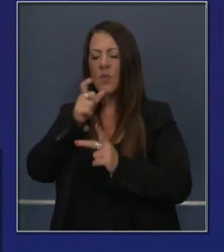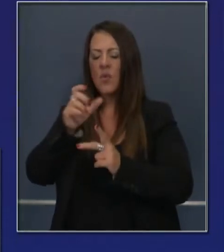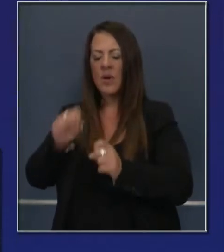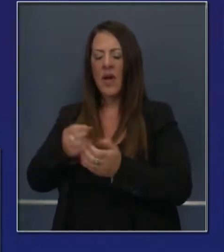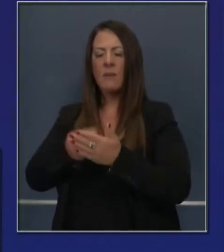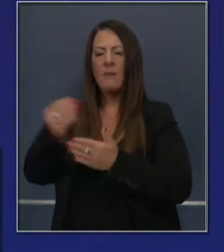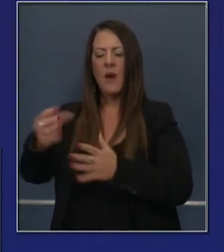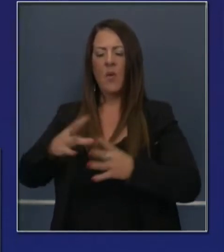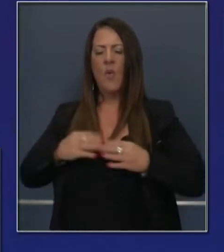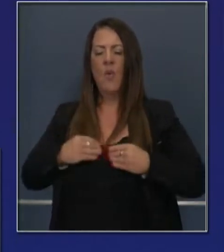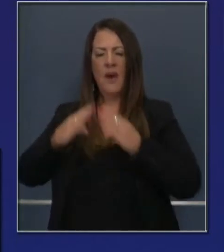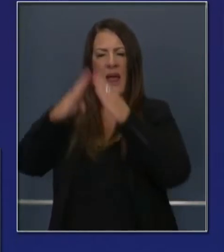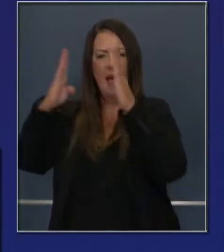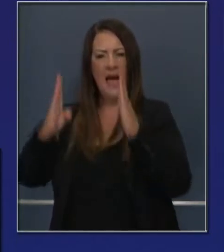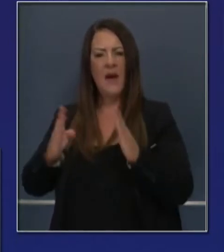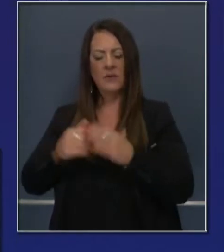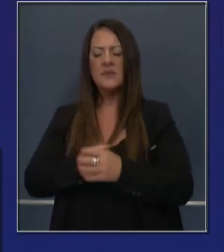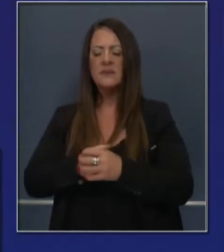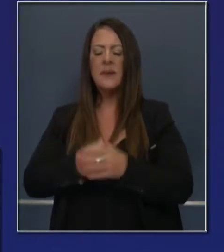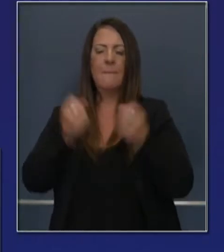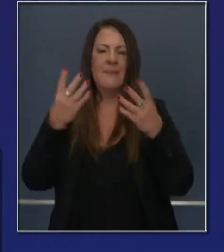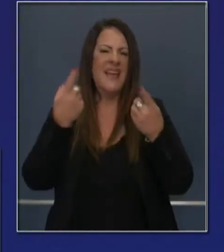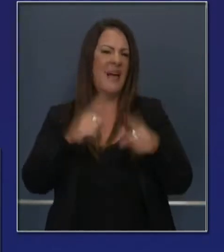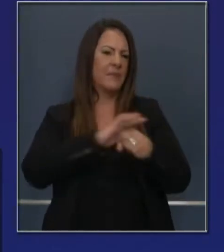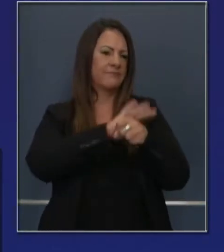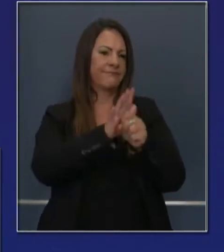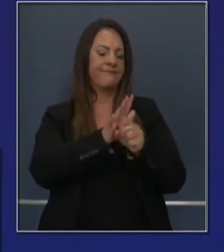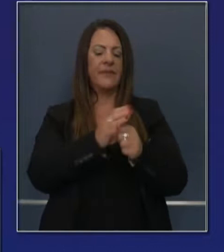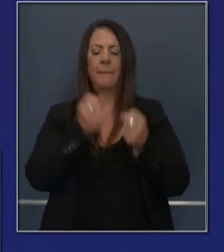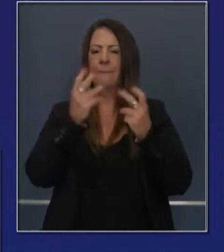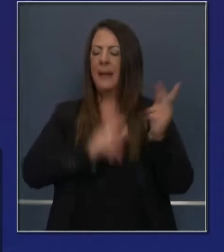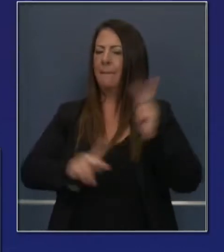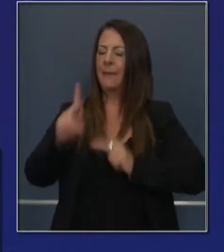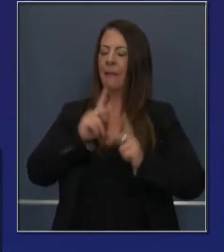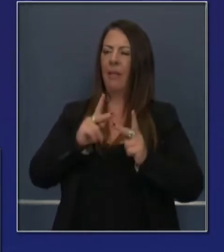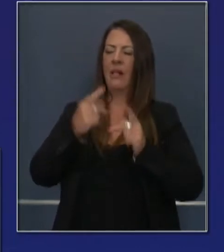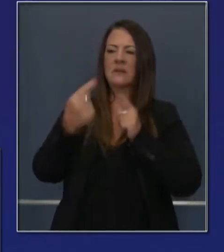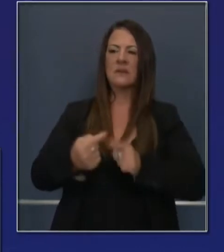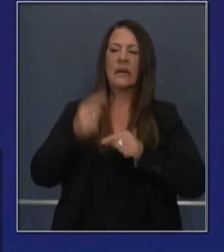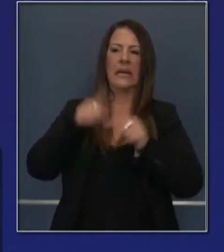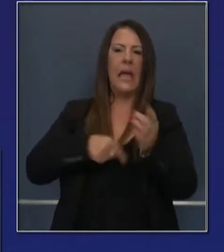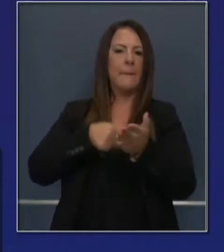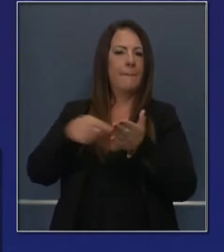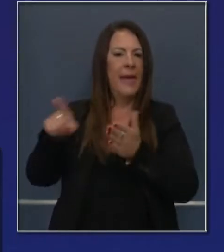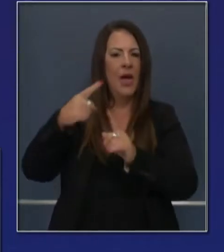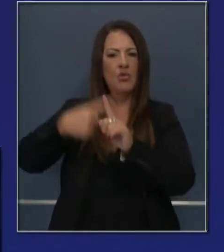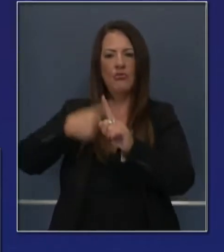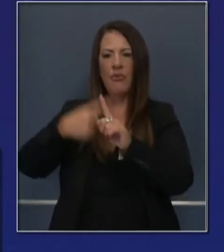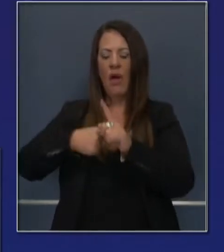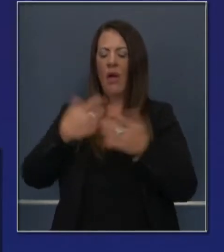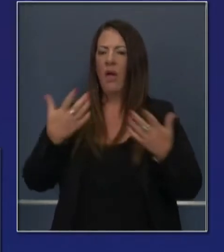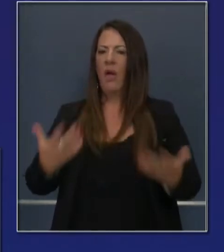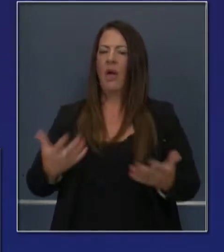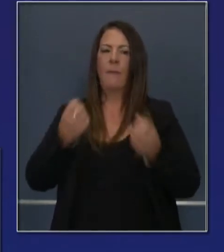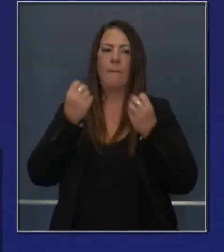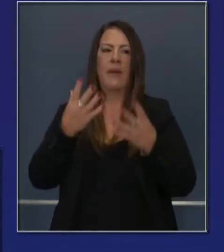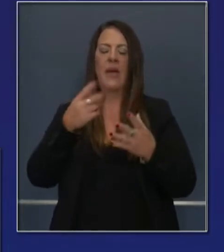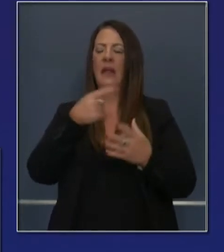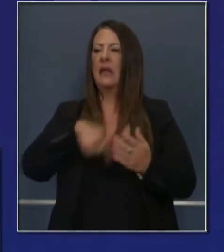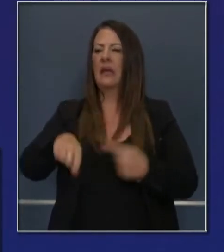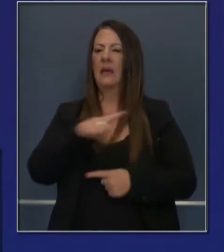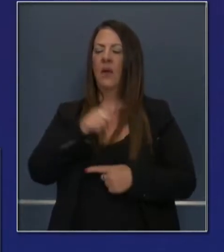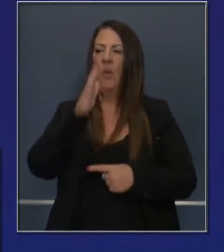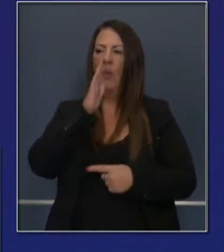And so, as we all know, during this pandemic, many tenants have struggled to pay the rent and may be just one paycheck away from losing